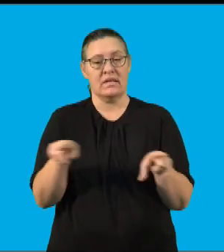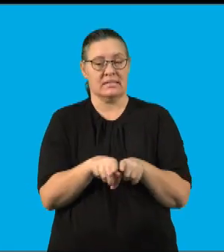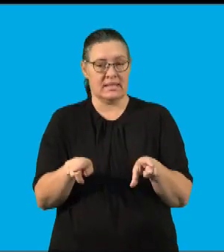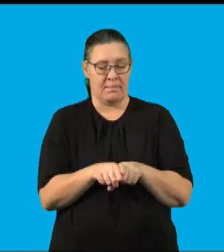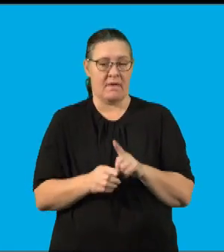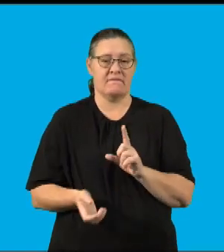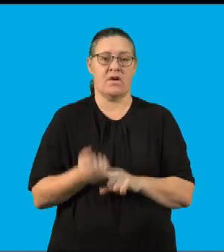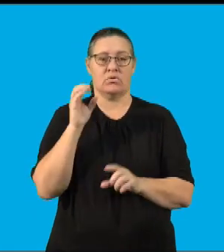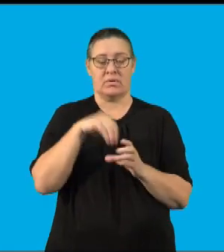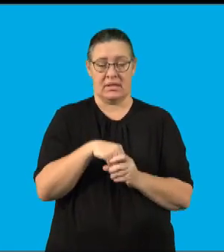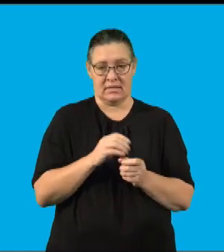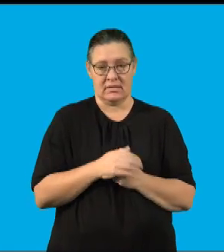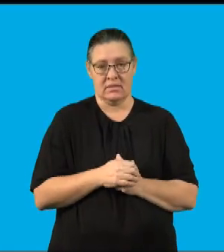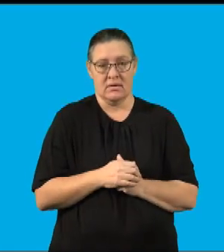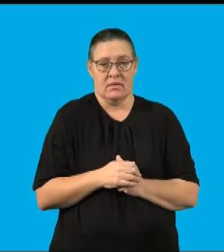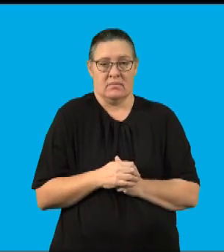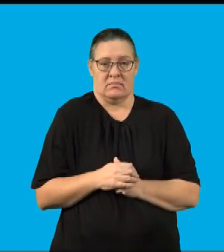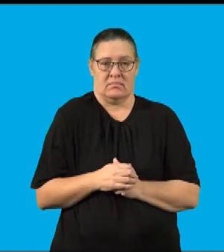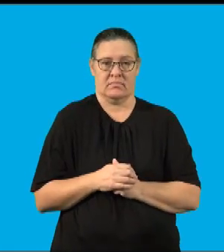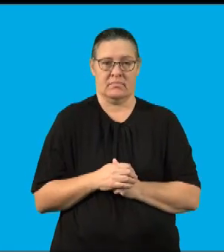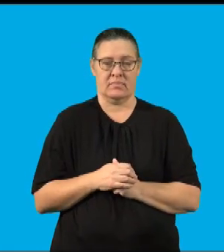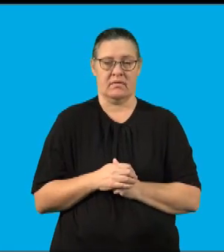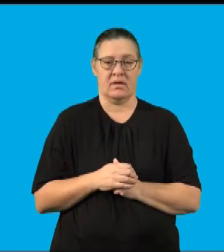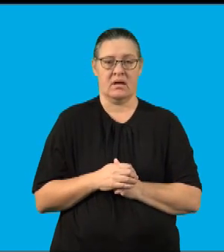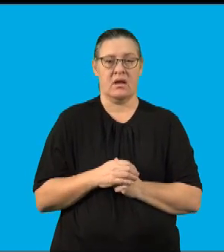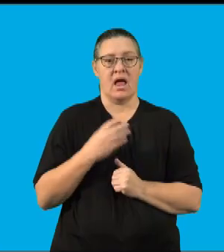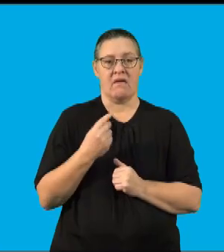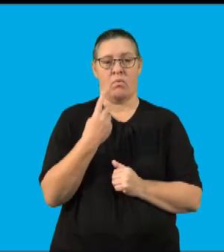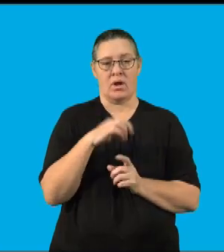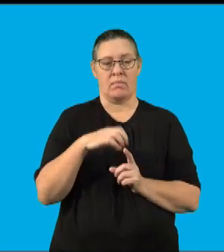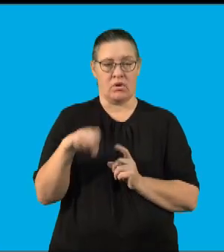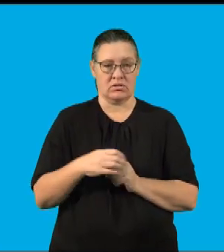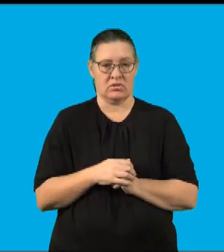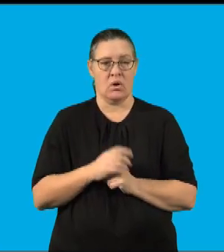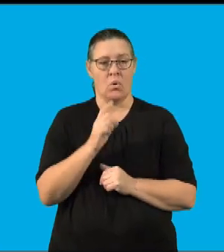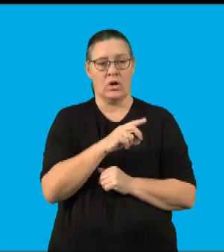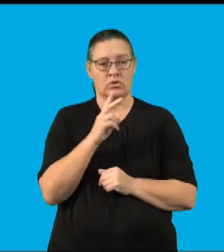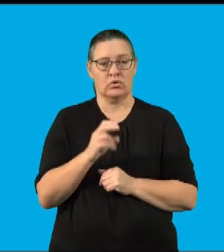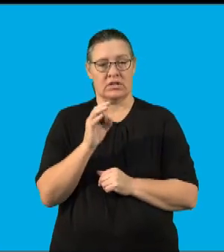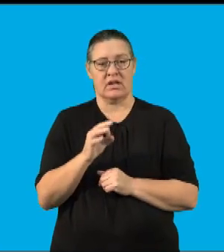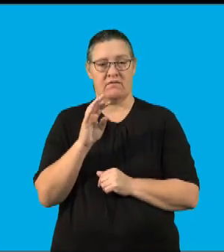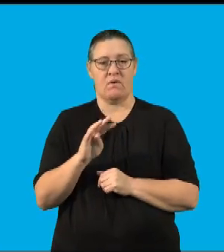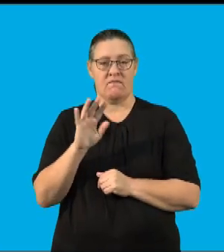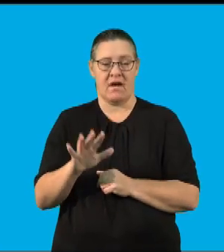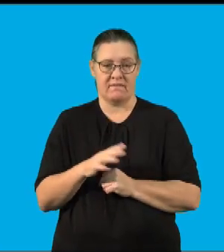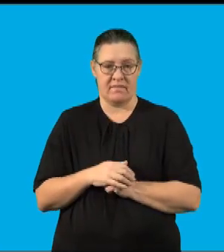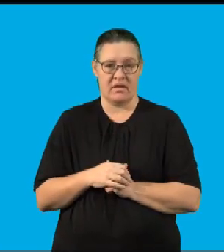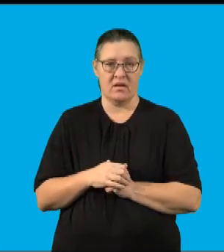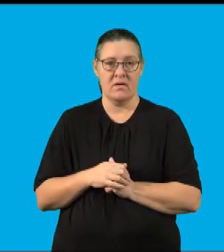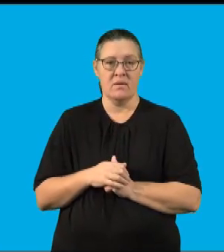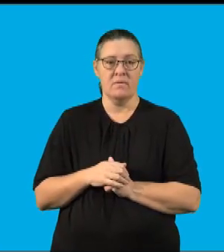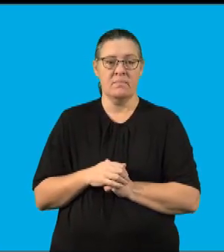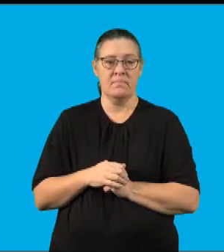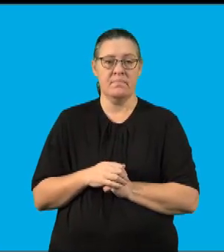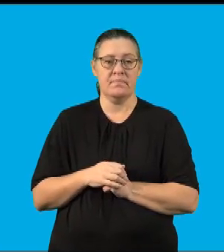of the same type are found in that carbon. So that means this one will only have 1 branch. We have 1, 2, 3, 4,